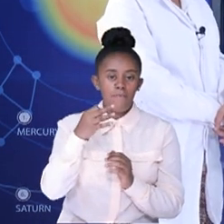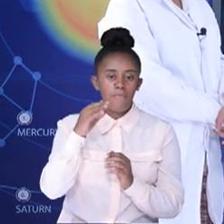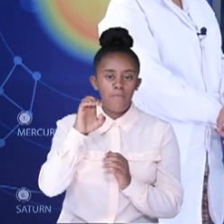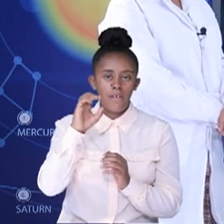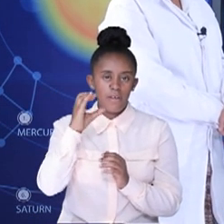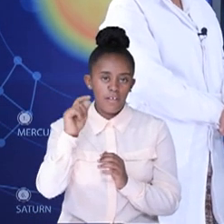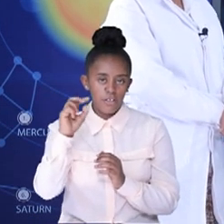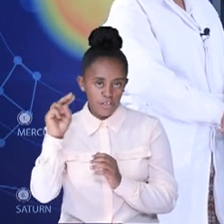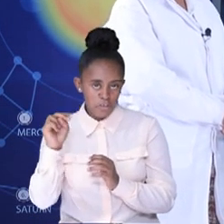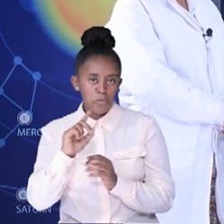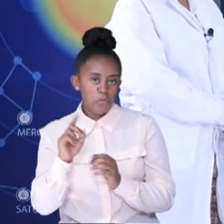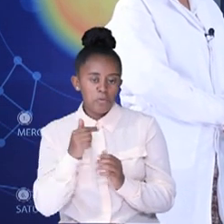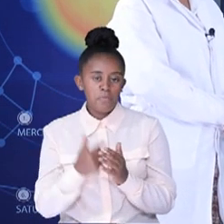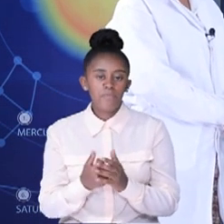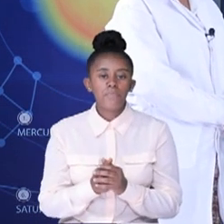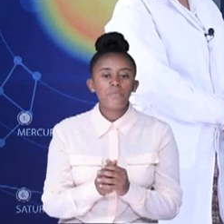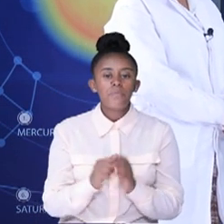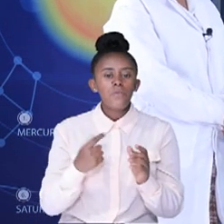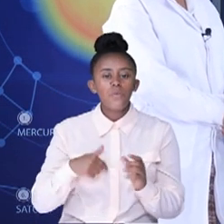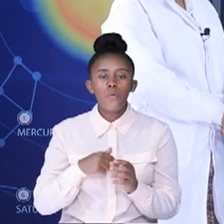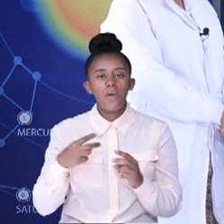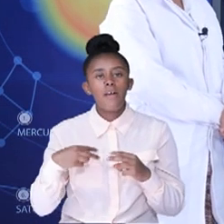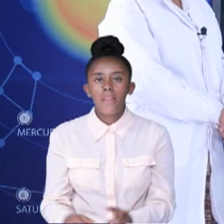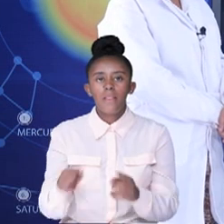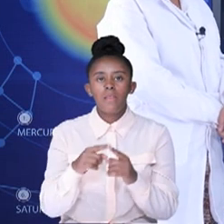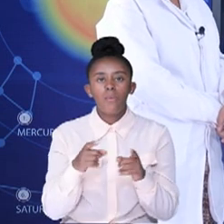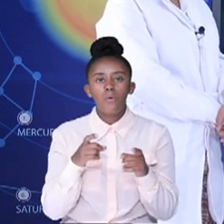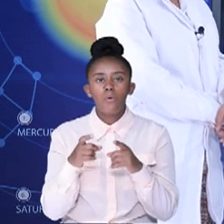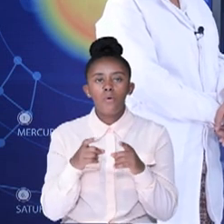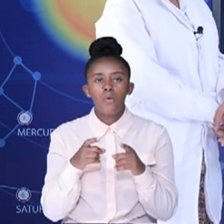have used different mechanisms to control